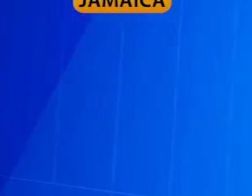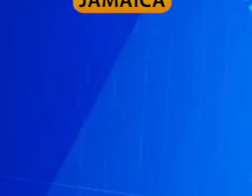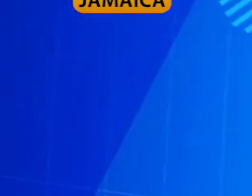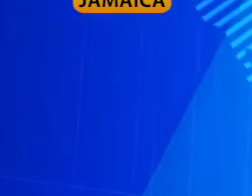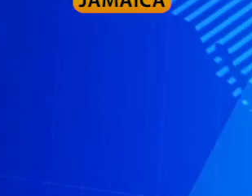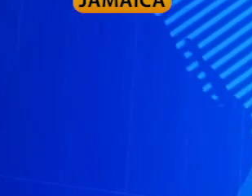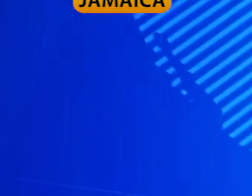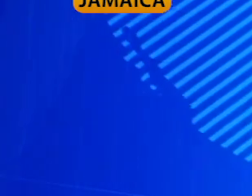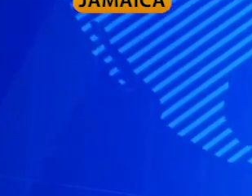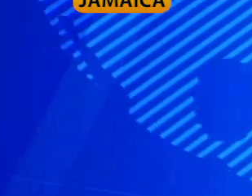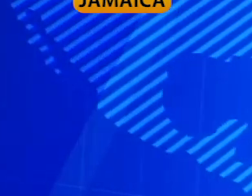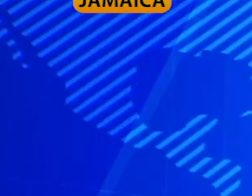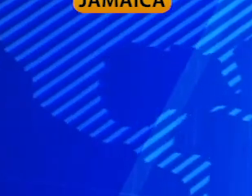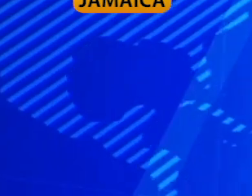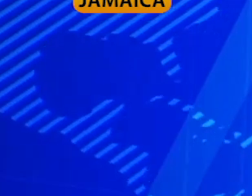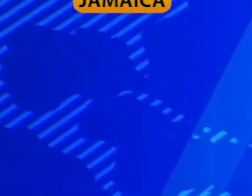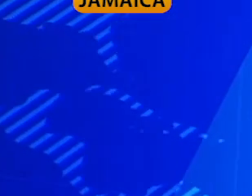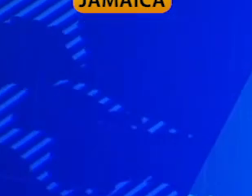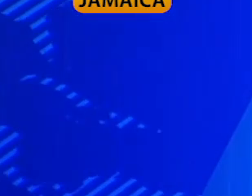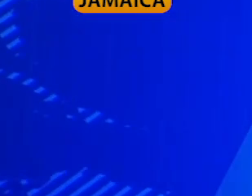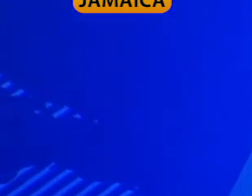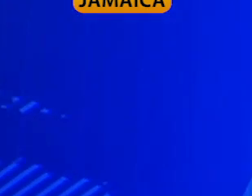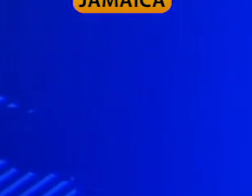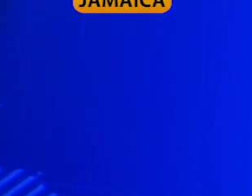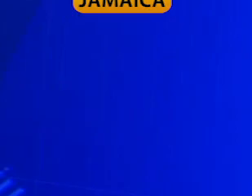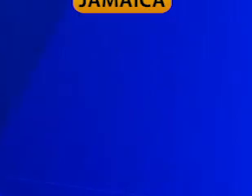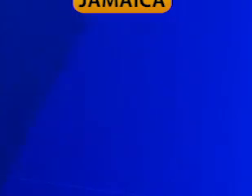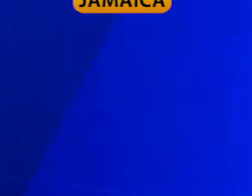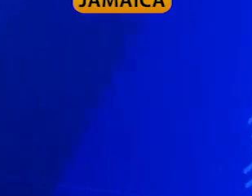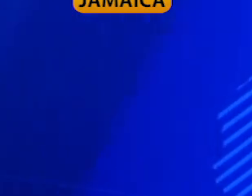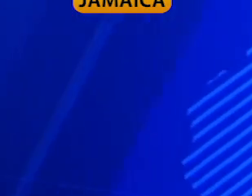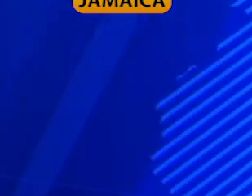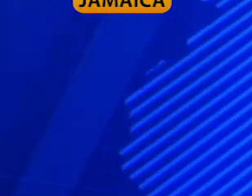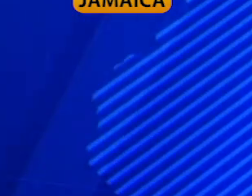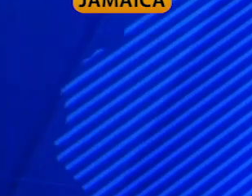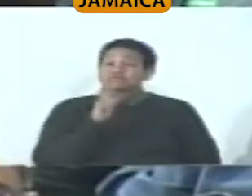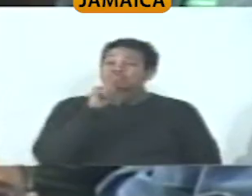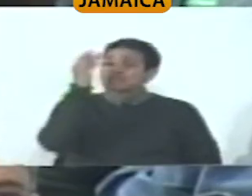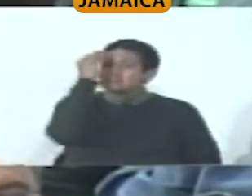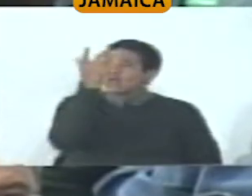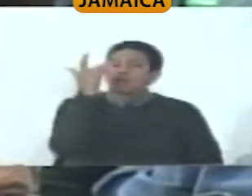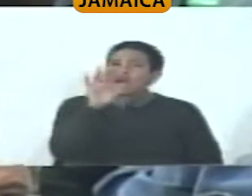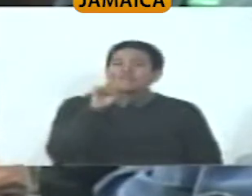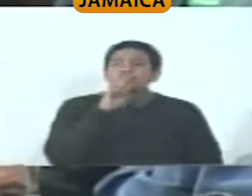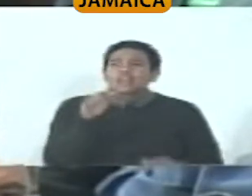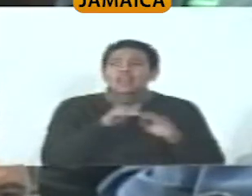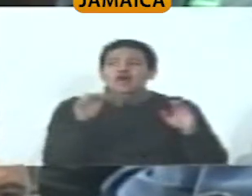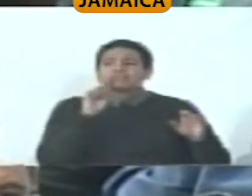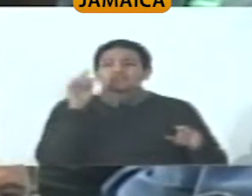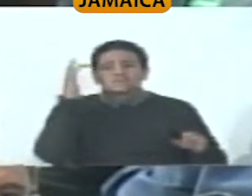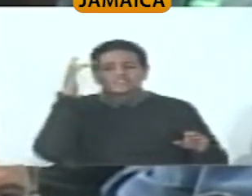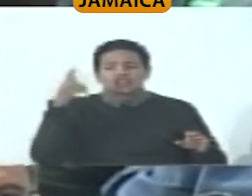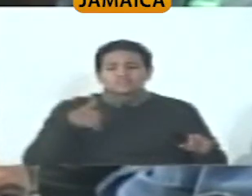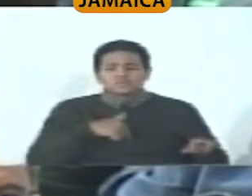or SOEs, now in force across several parishes for further 90 days. The level of intelligence that